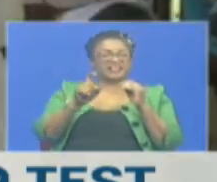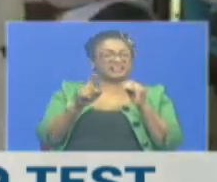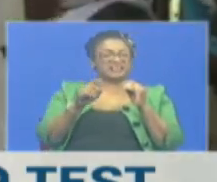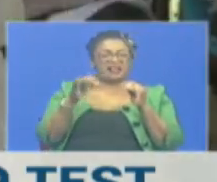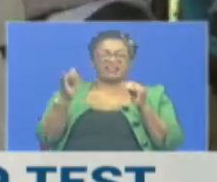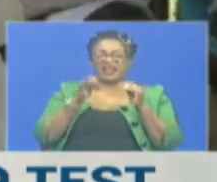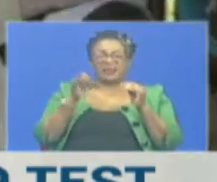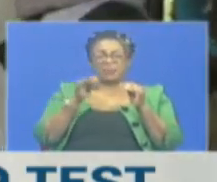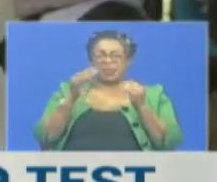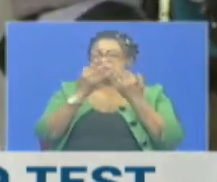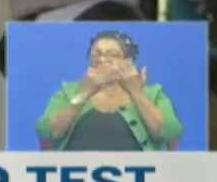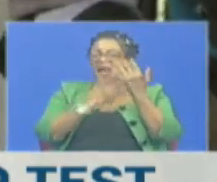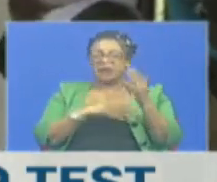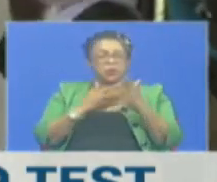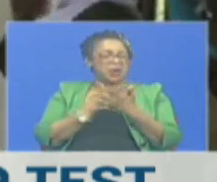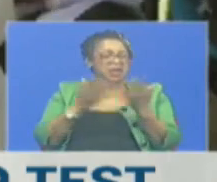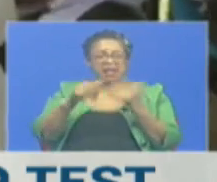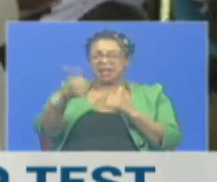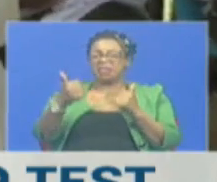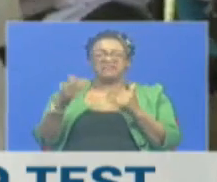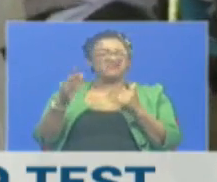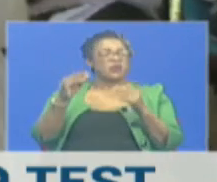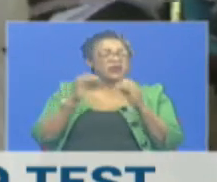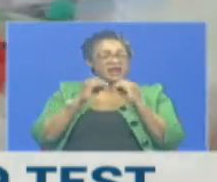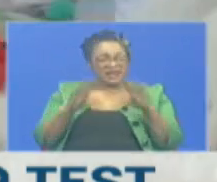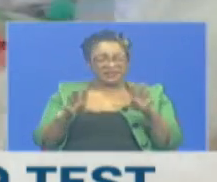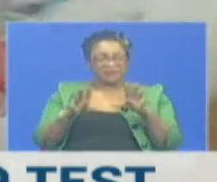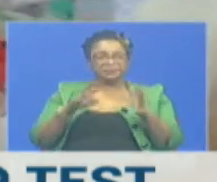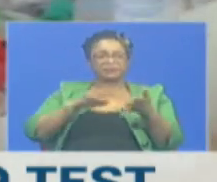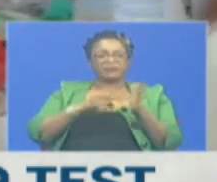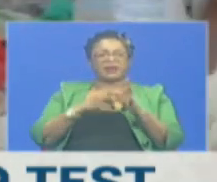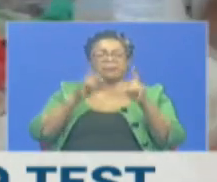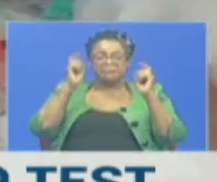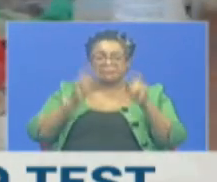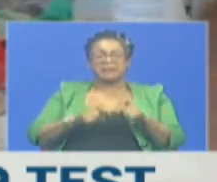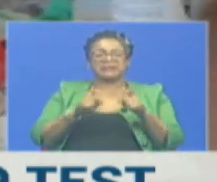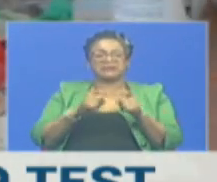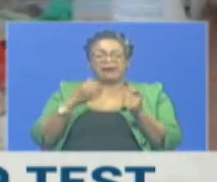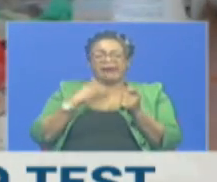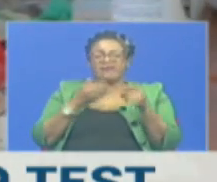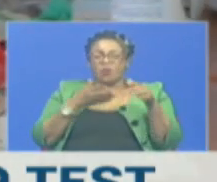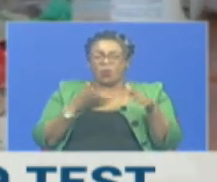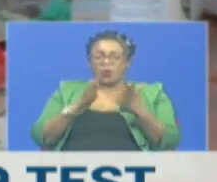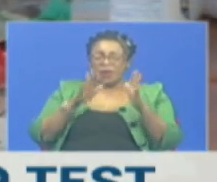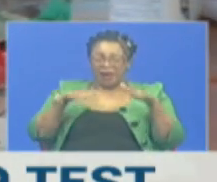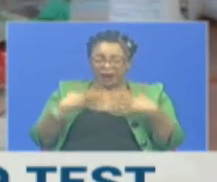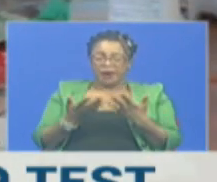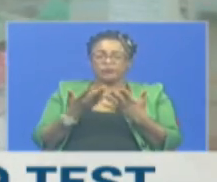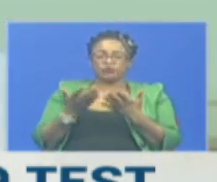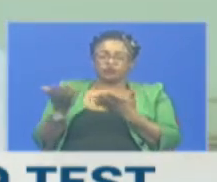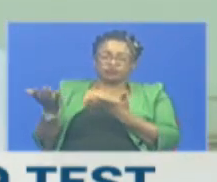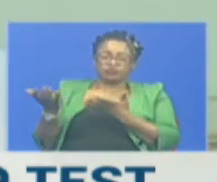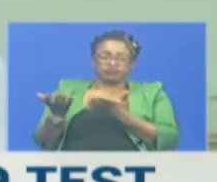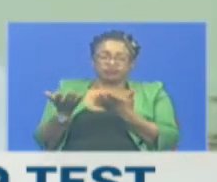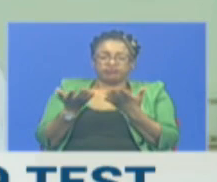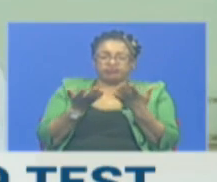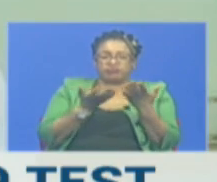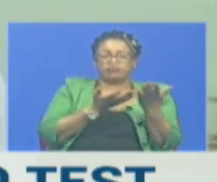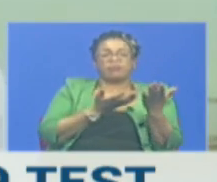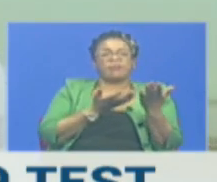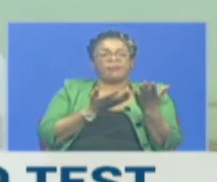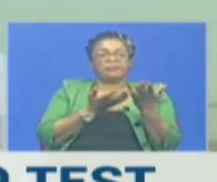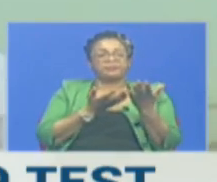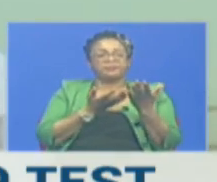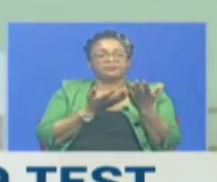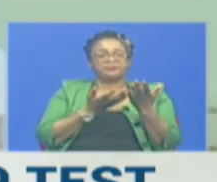blood or in any other bodily fluids, there is need to create a medium to transport this highly contagious virus. The